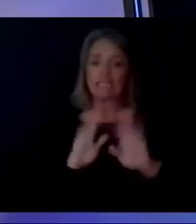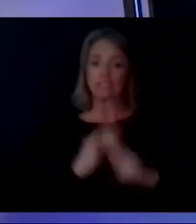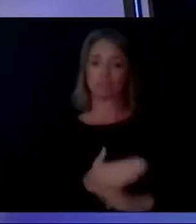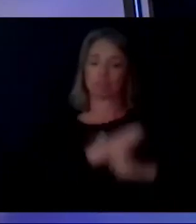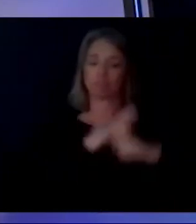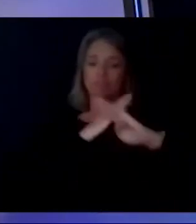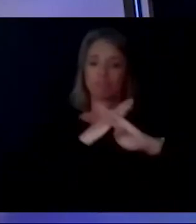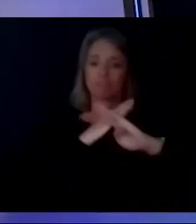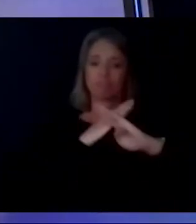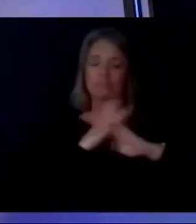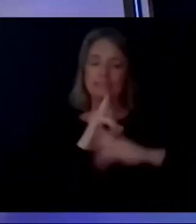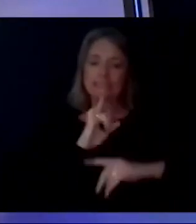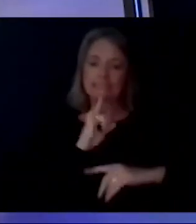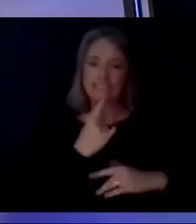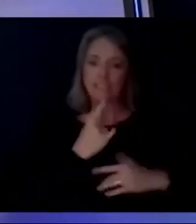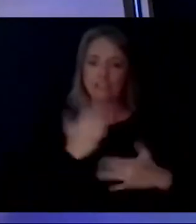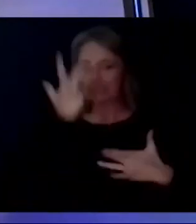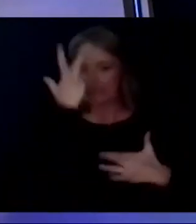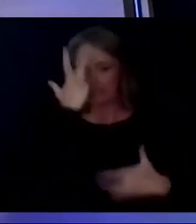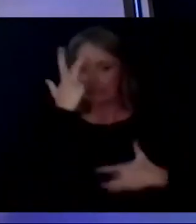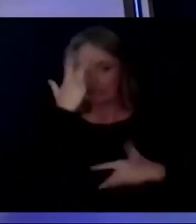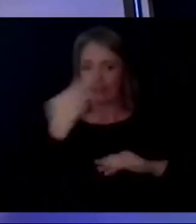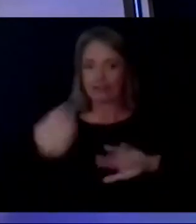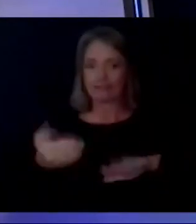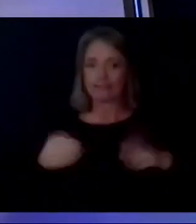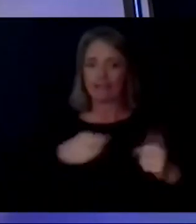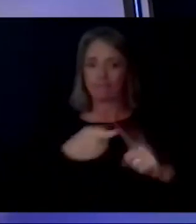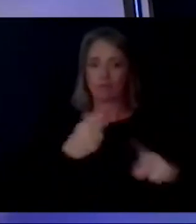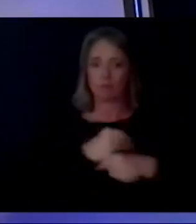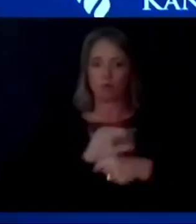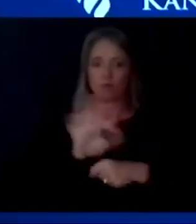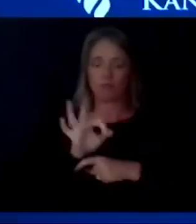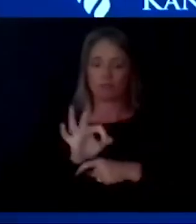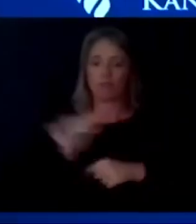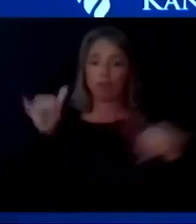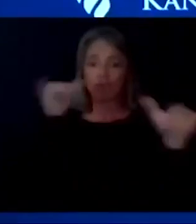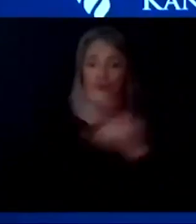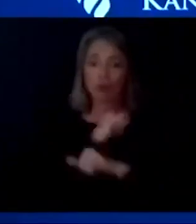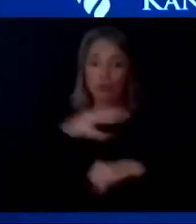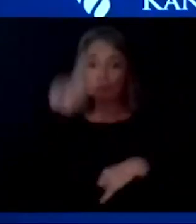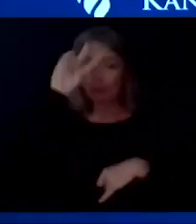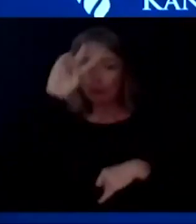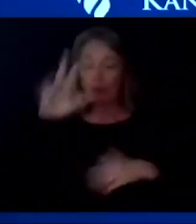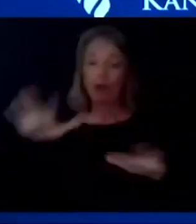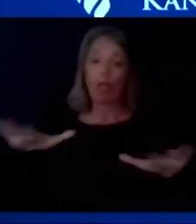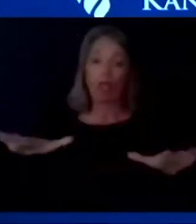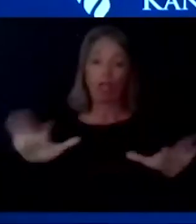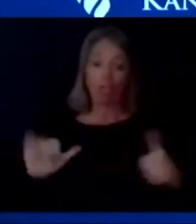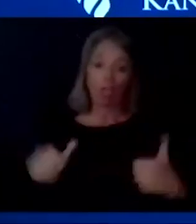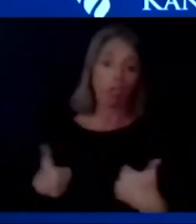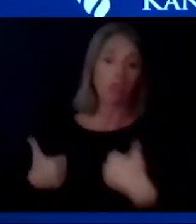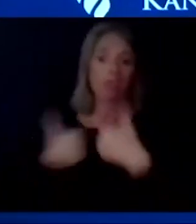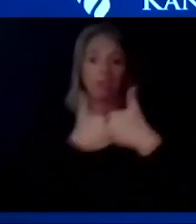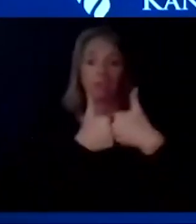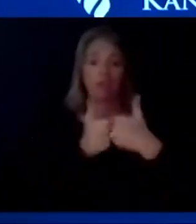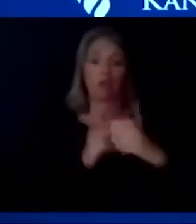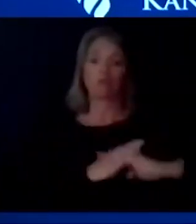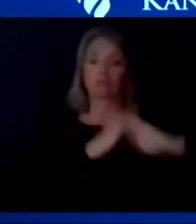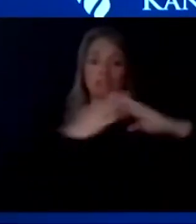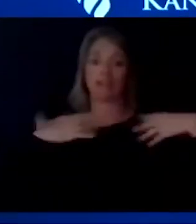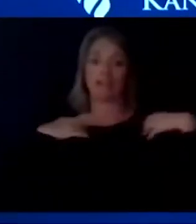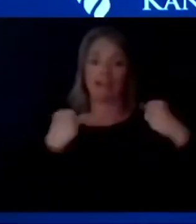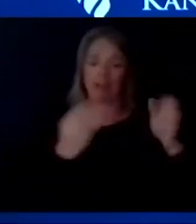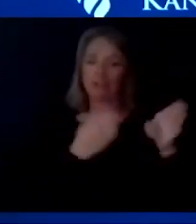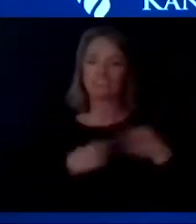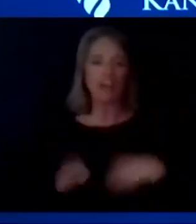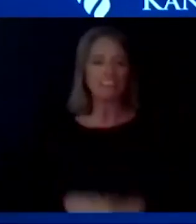COVID-19. Being in a drunken stupor and taking this challenge is not a preventive health strategy. It will not prevent serious illness